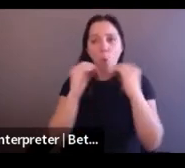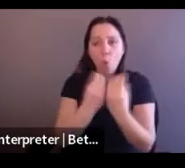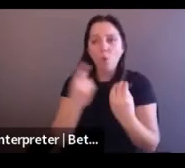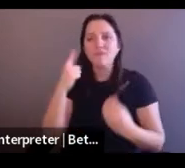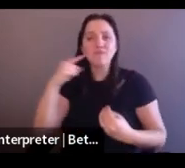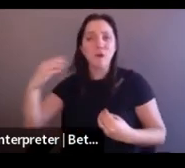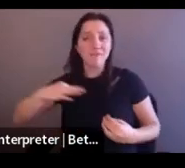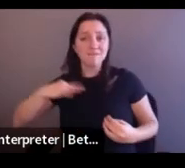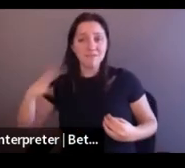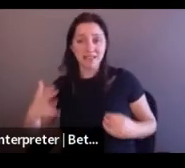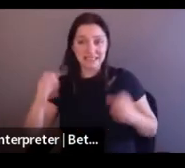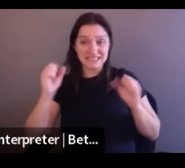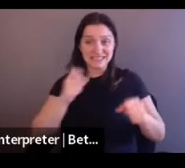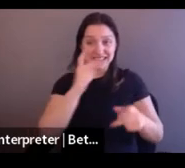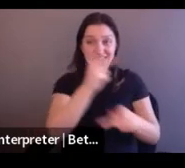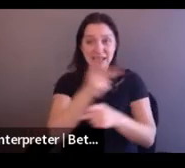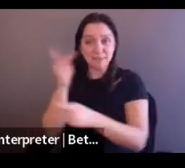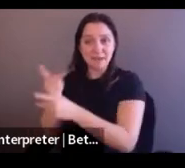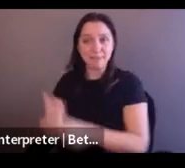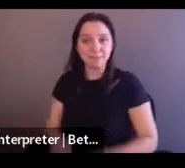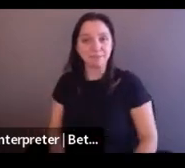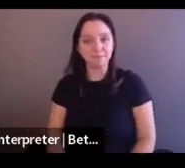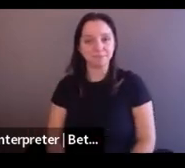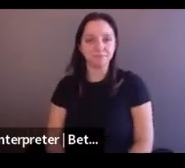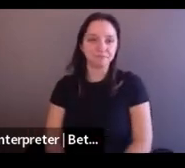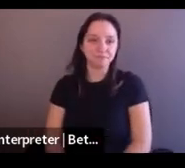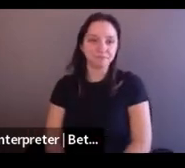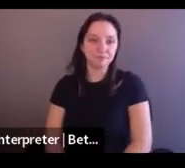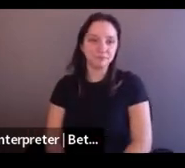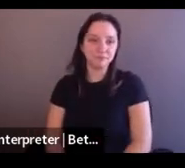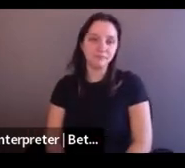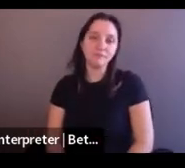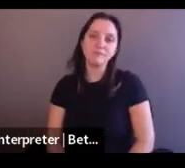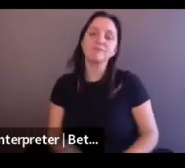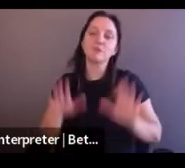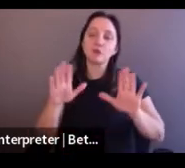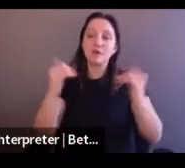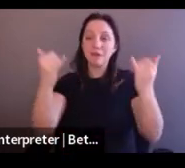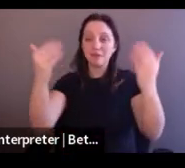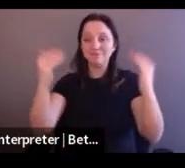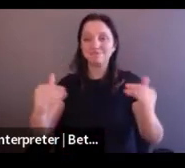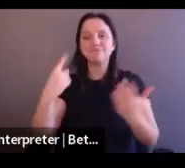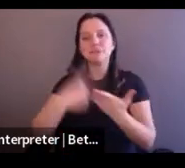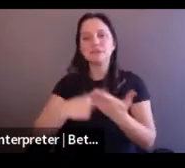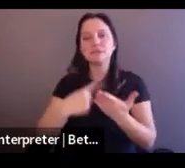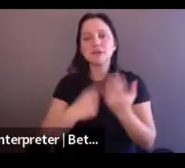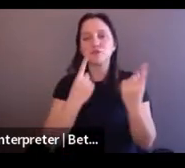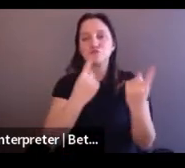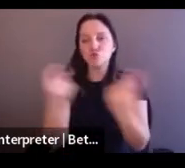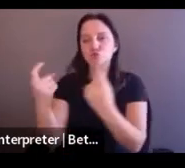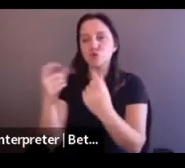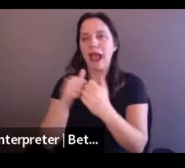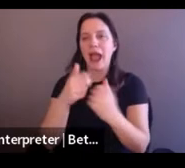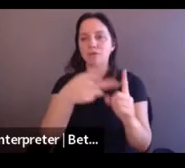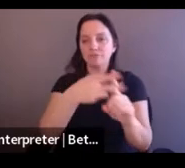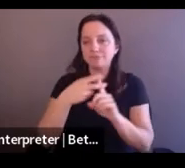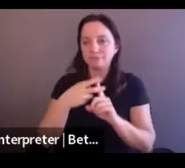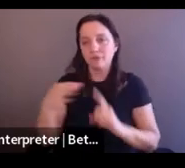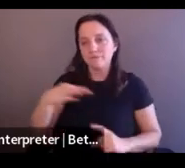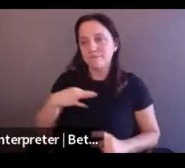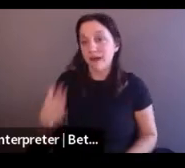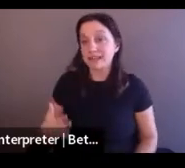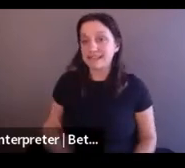Great. Let's jump forward. So recruiting volunteers, thinking about, you know, now that we've reflected on kind of, you